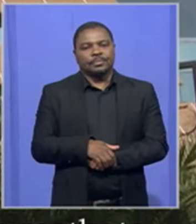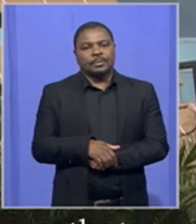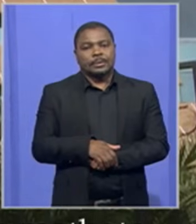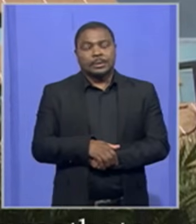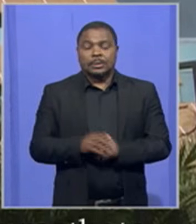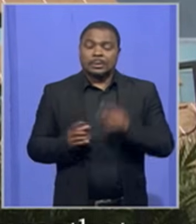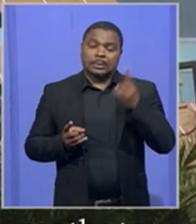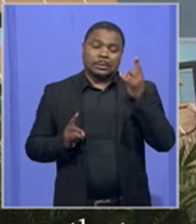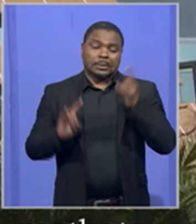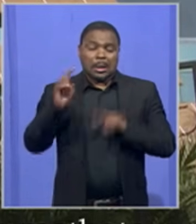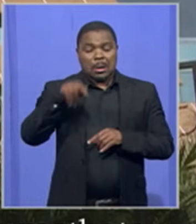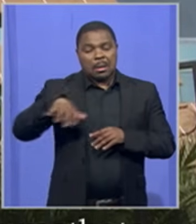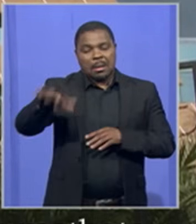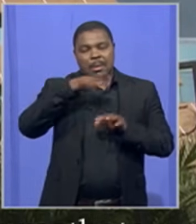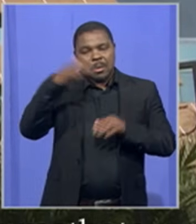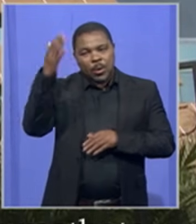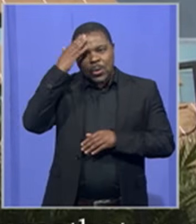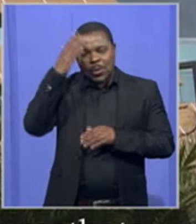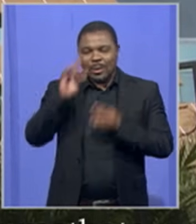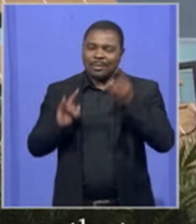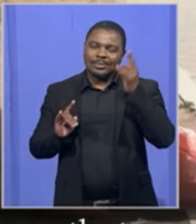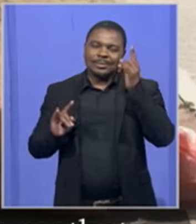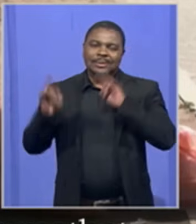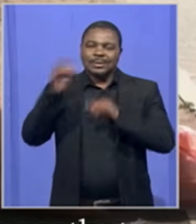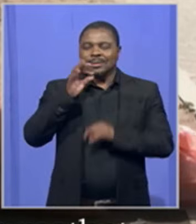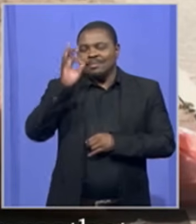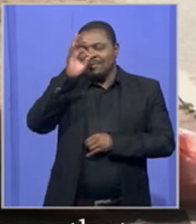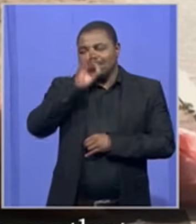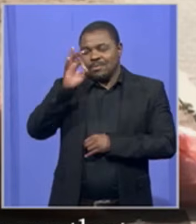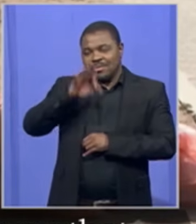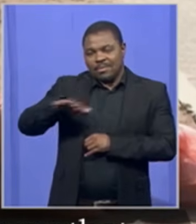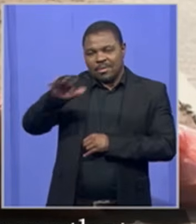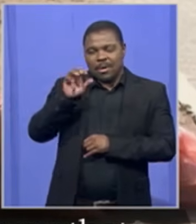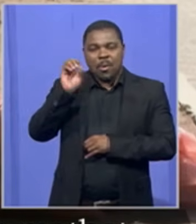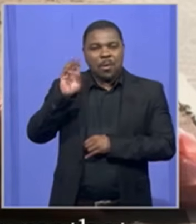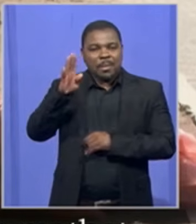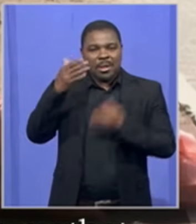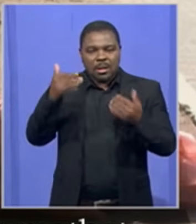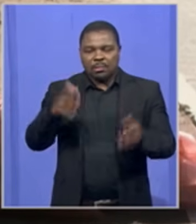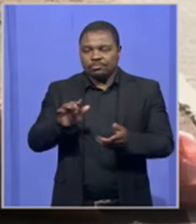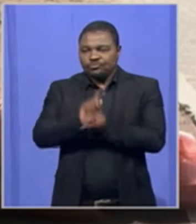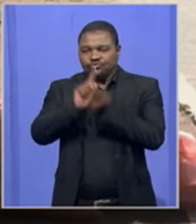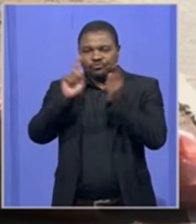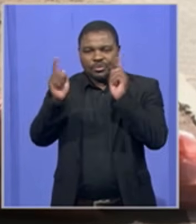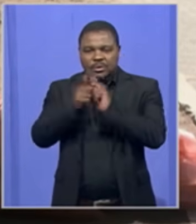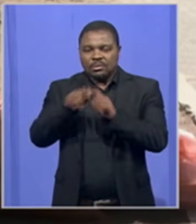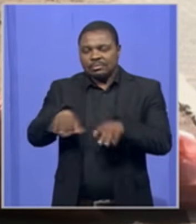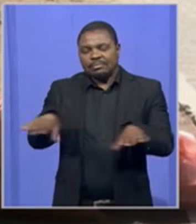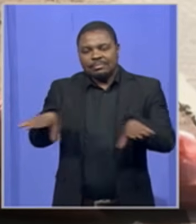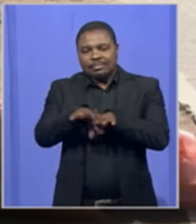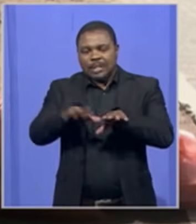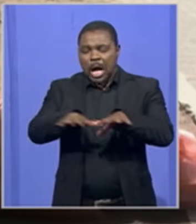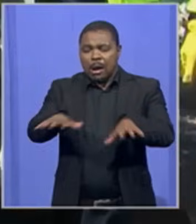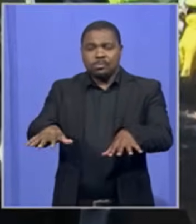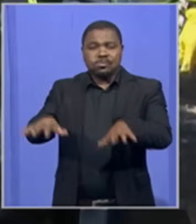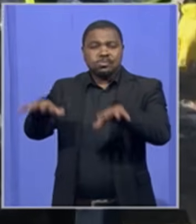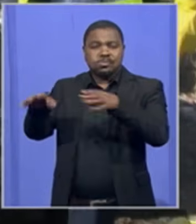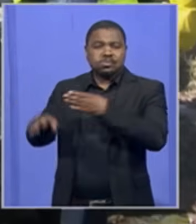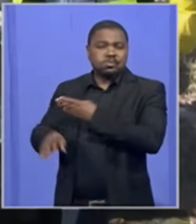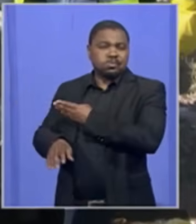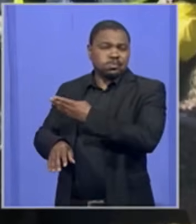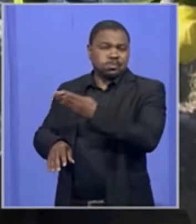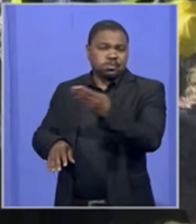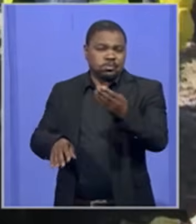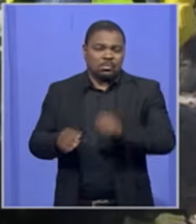Toropo e kileng ya bo e itsagale jaaka City of Roses Bloemfontein jaanong e fetogile go nna thotobolo ya matlakala e seng ka fa